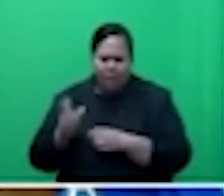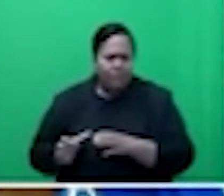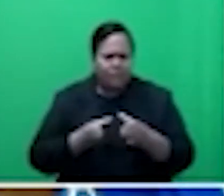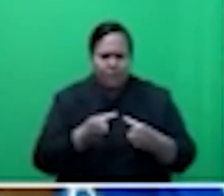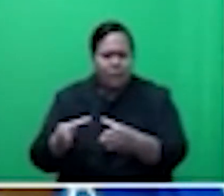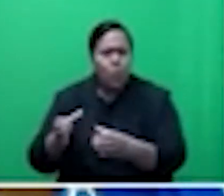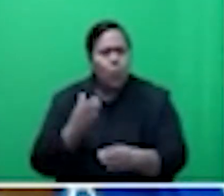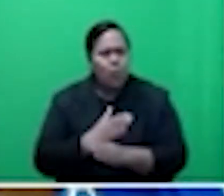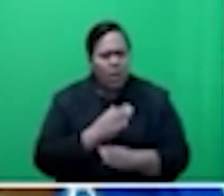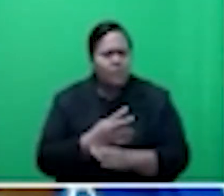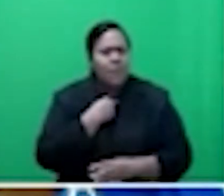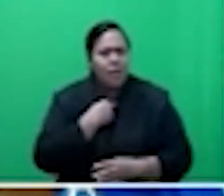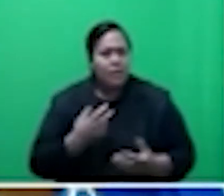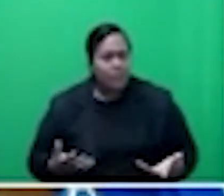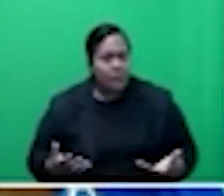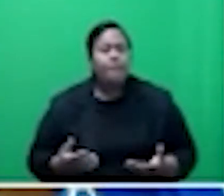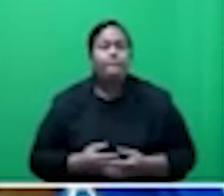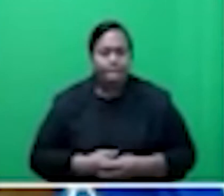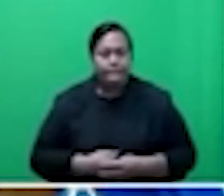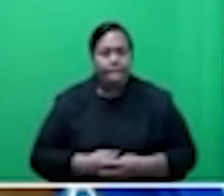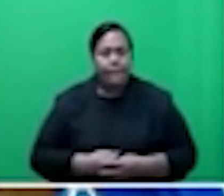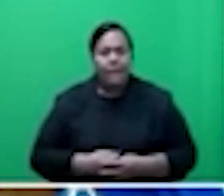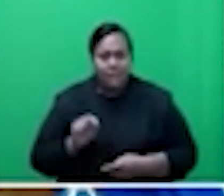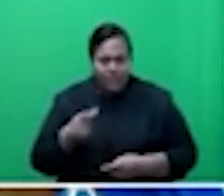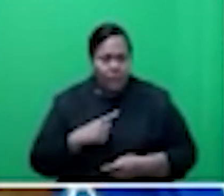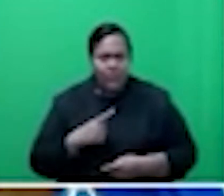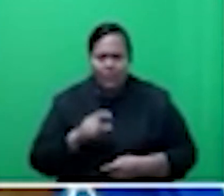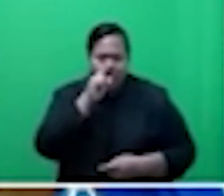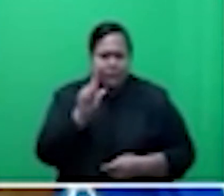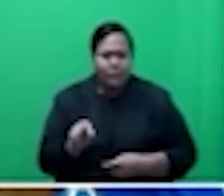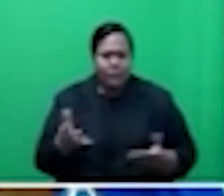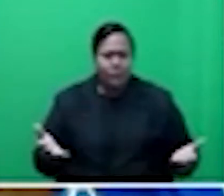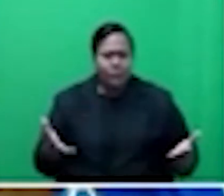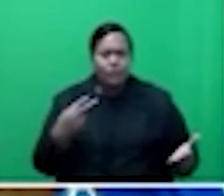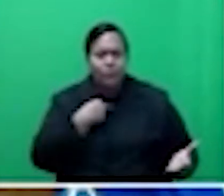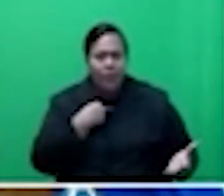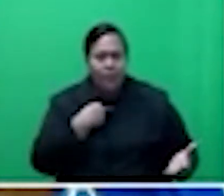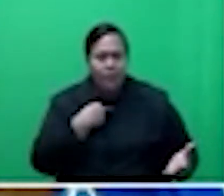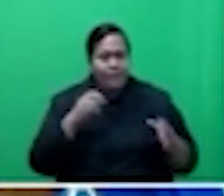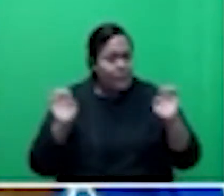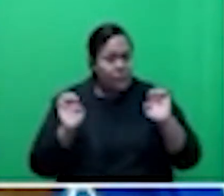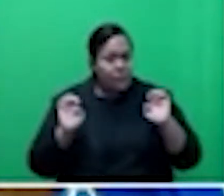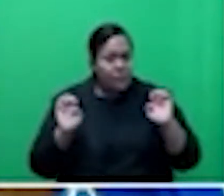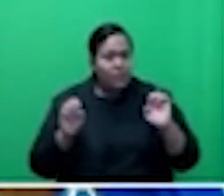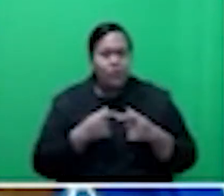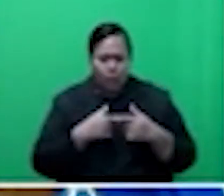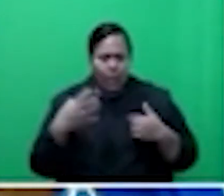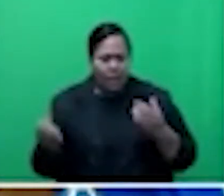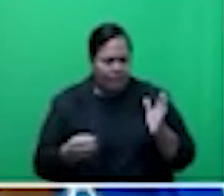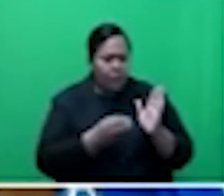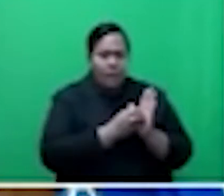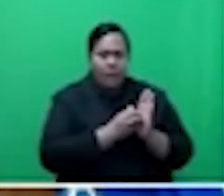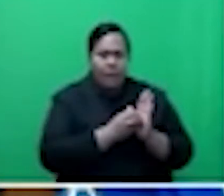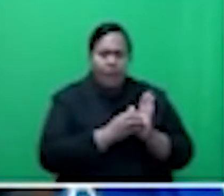to put up the grid lines and do the house wiring, you cannot do it. So in those cases, it gets under, the budget is